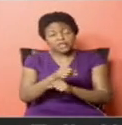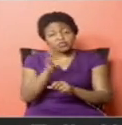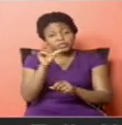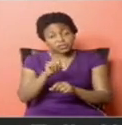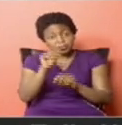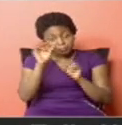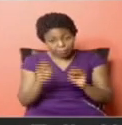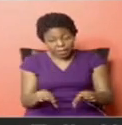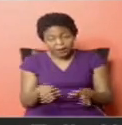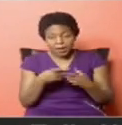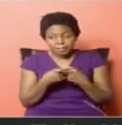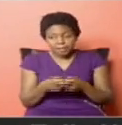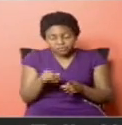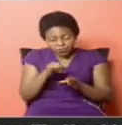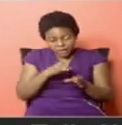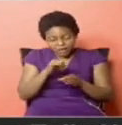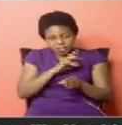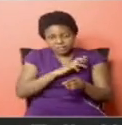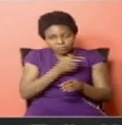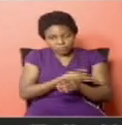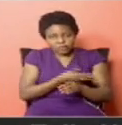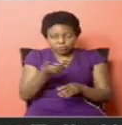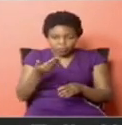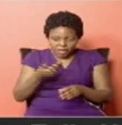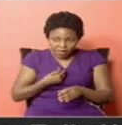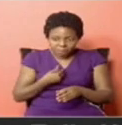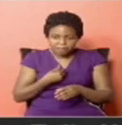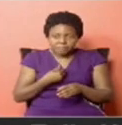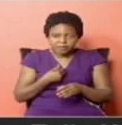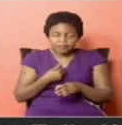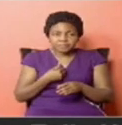But within the resources we have, government is